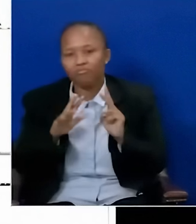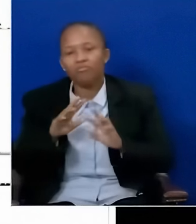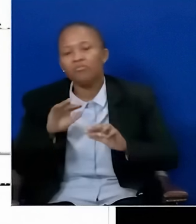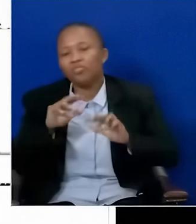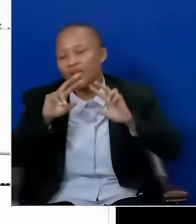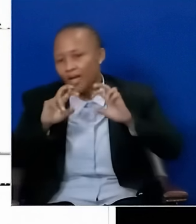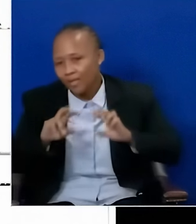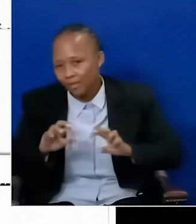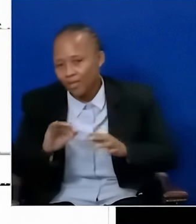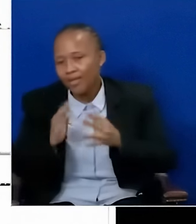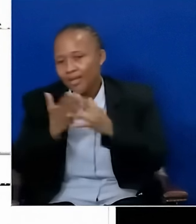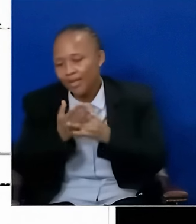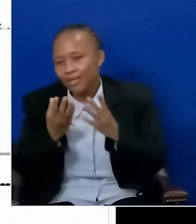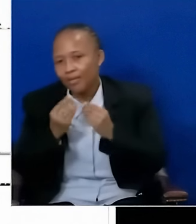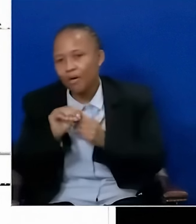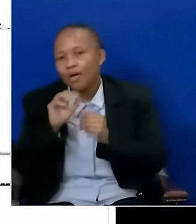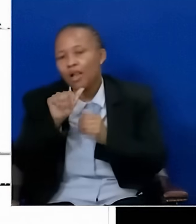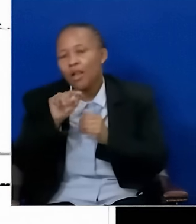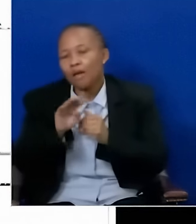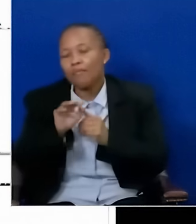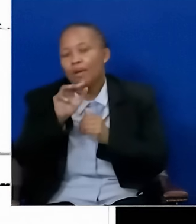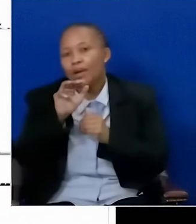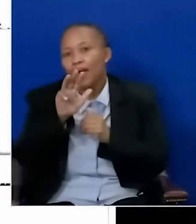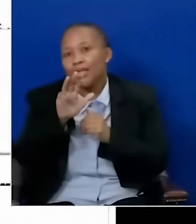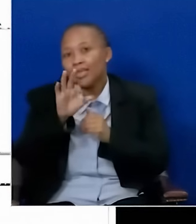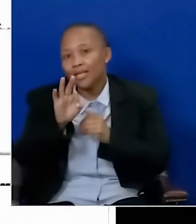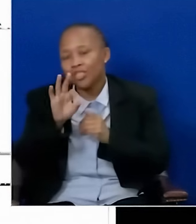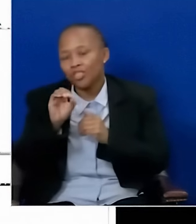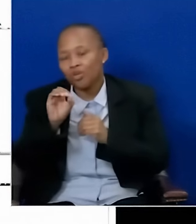number 193051 of 2024 and lab